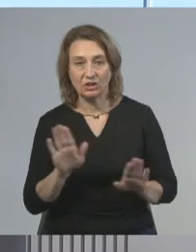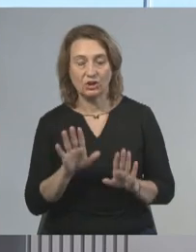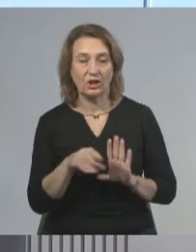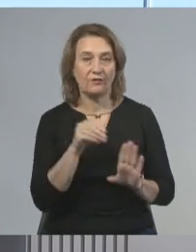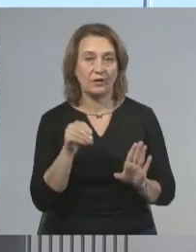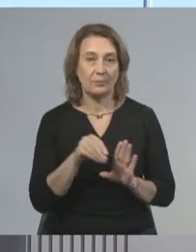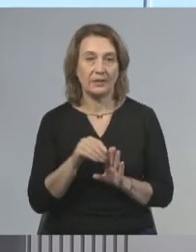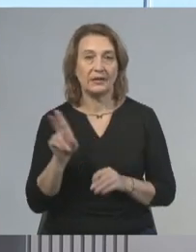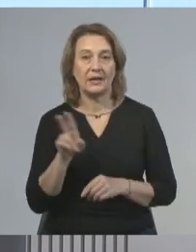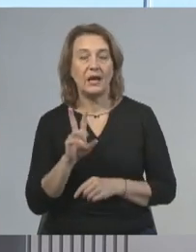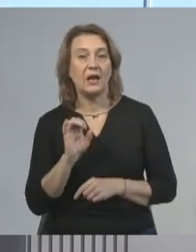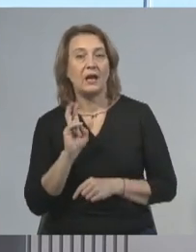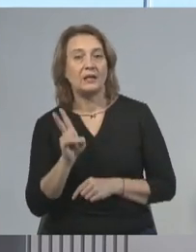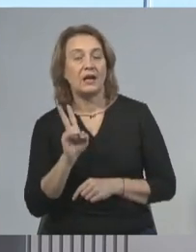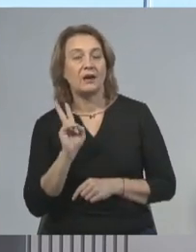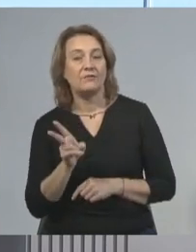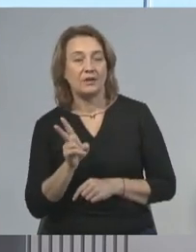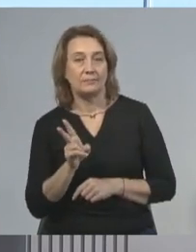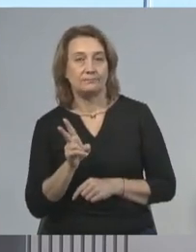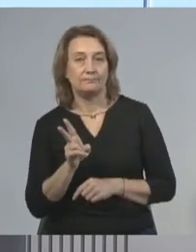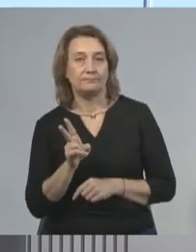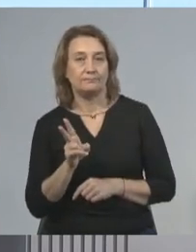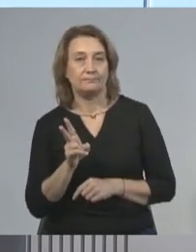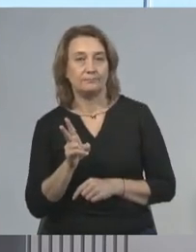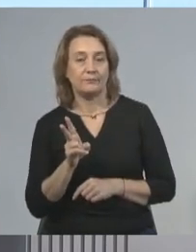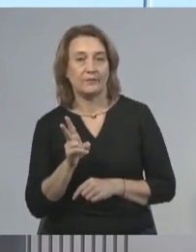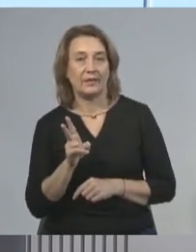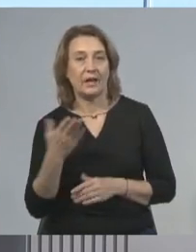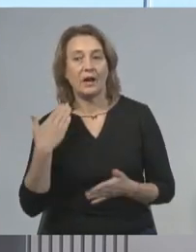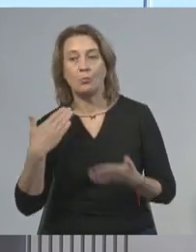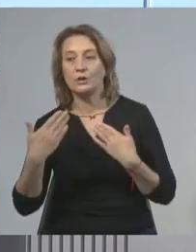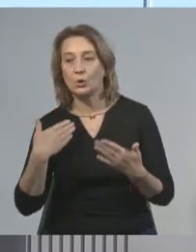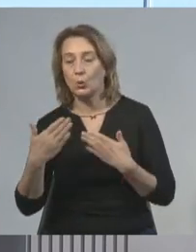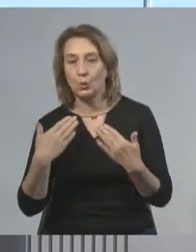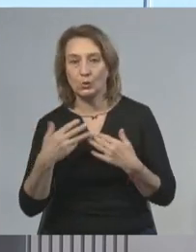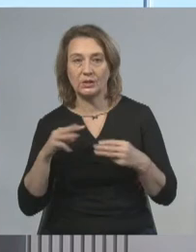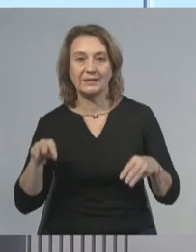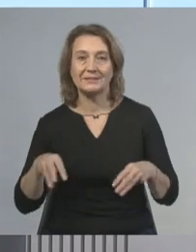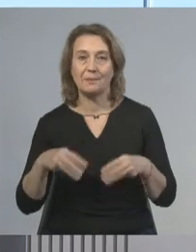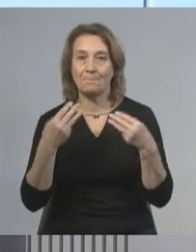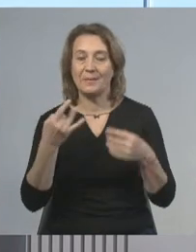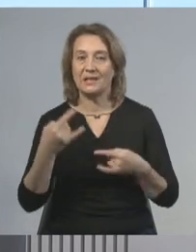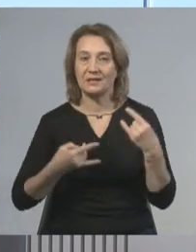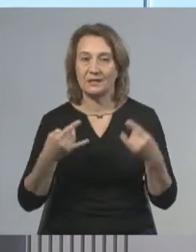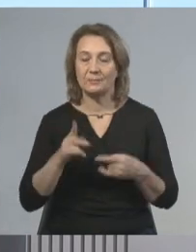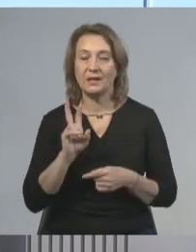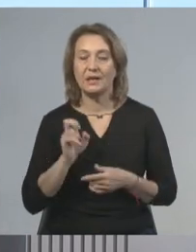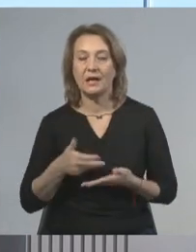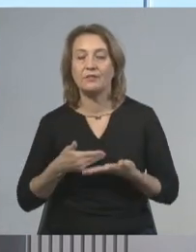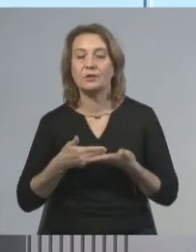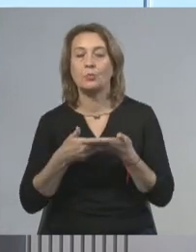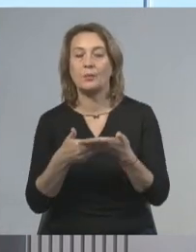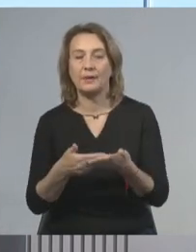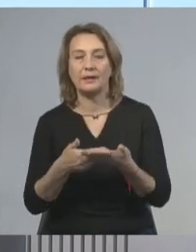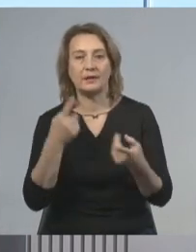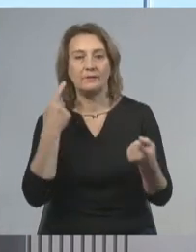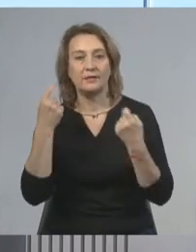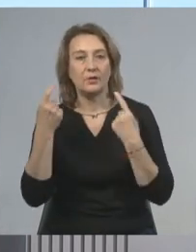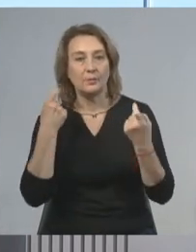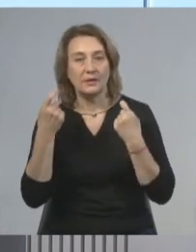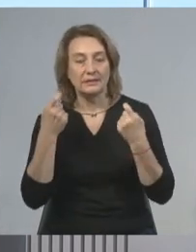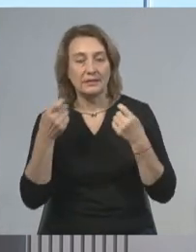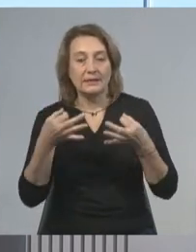how do you actually help to to inform people about it how do you